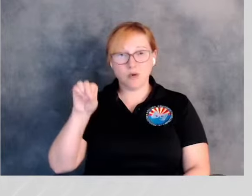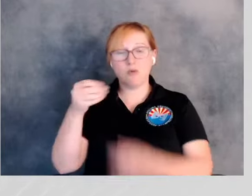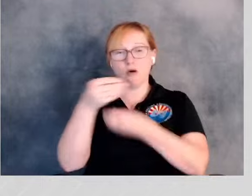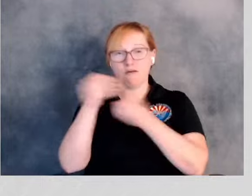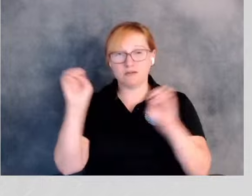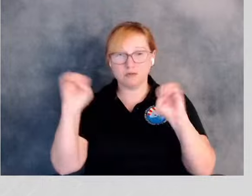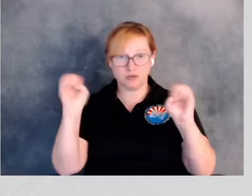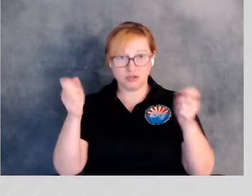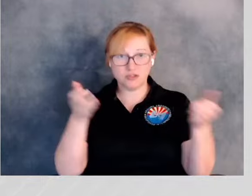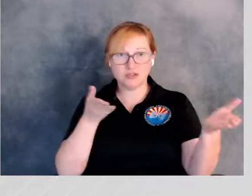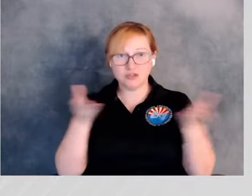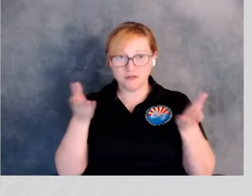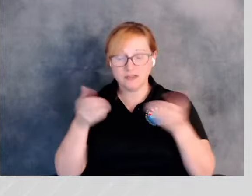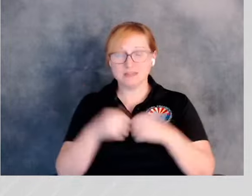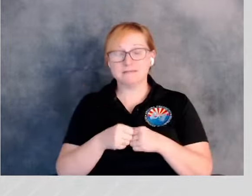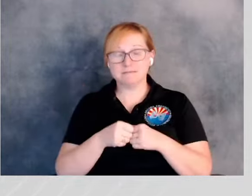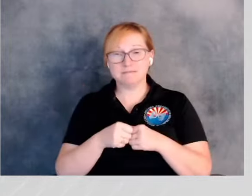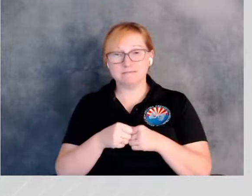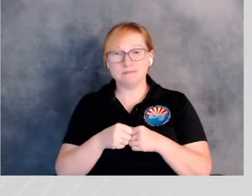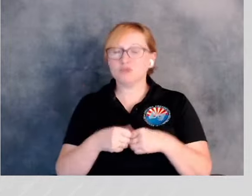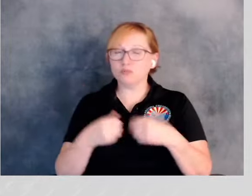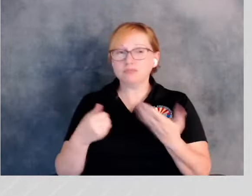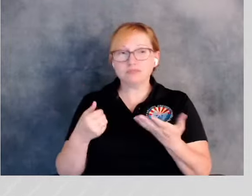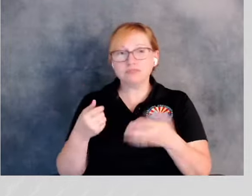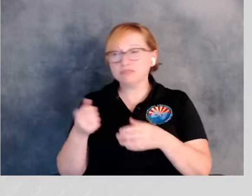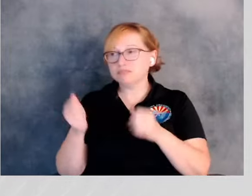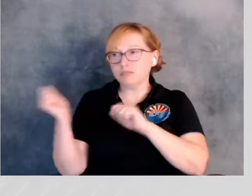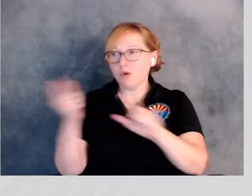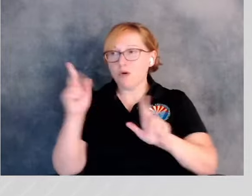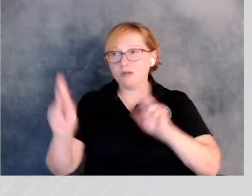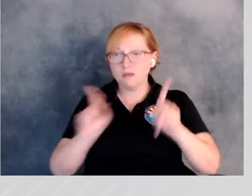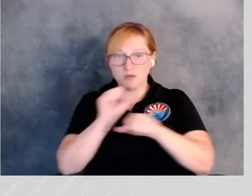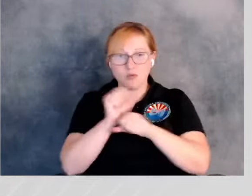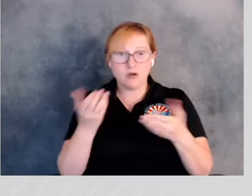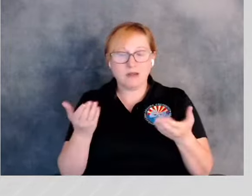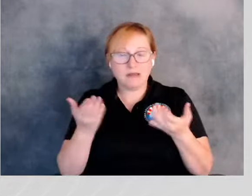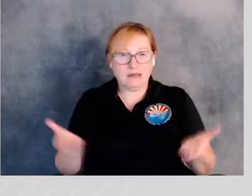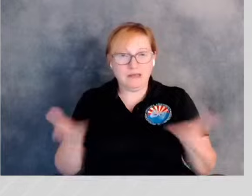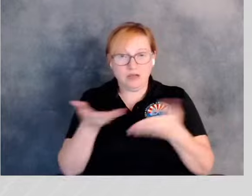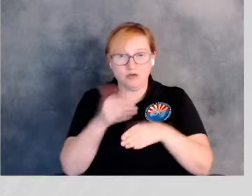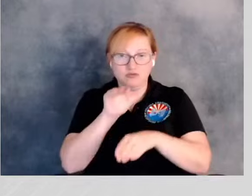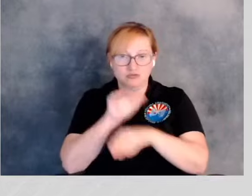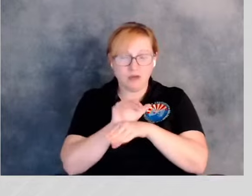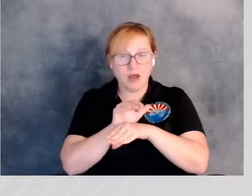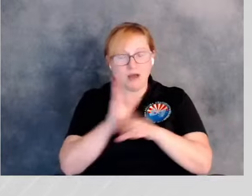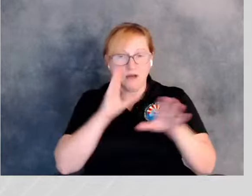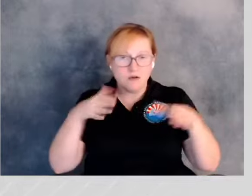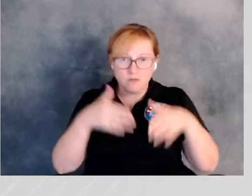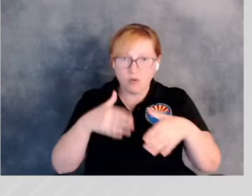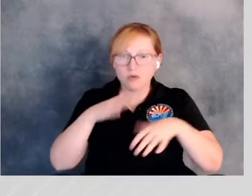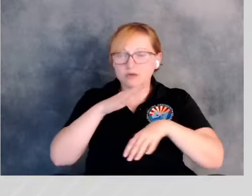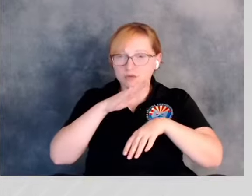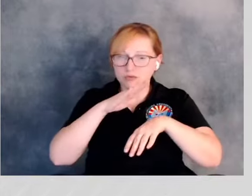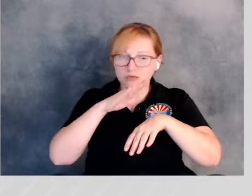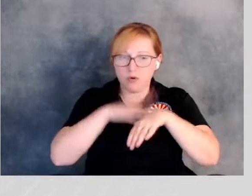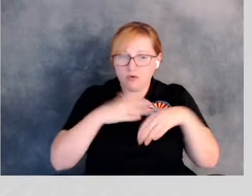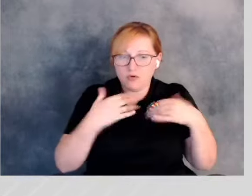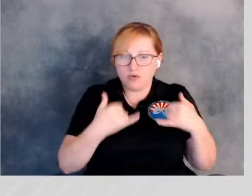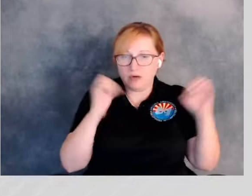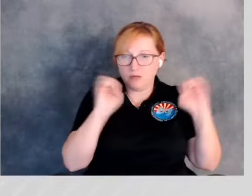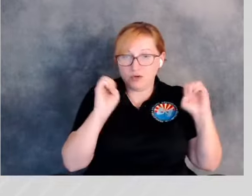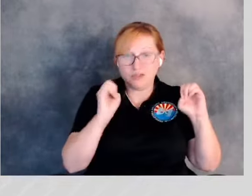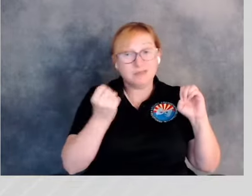still focused on the current emergency, and as we're always maybe a bit of the doomsdayers, we're actually focused on the next emergencies. Our office has pretty much